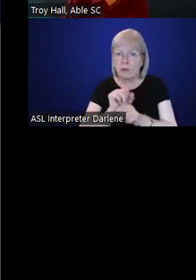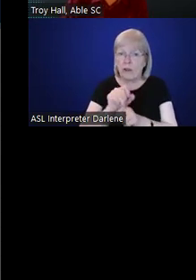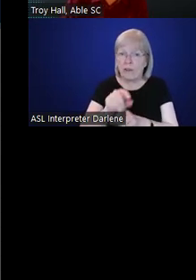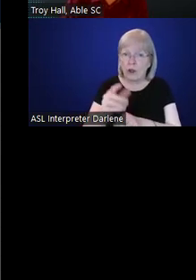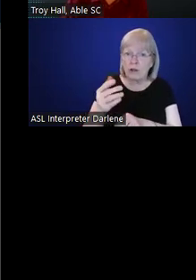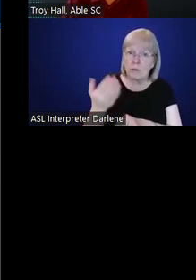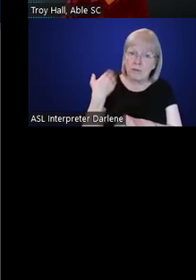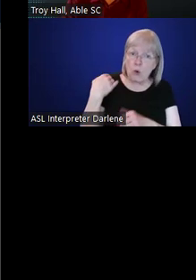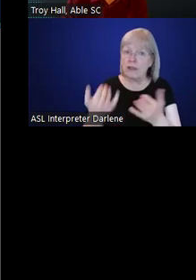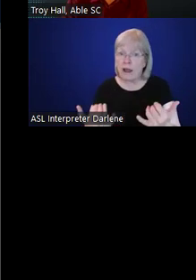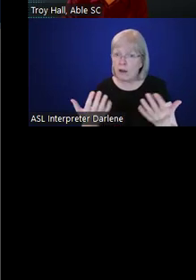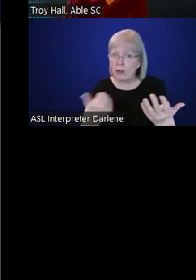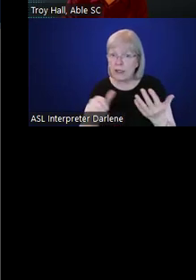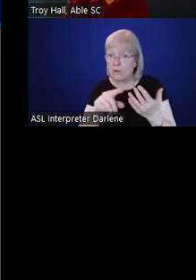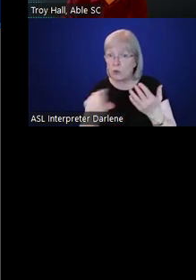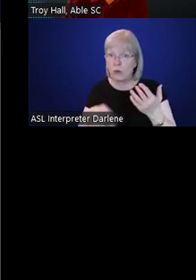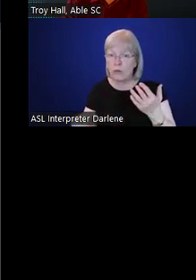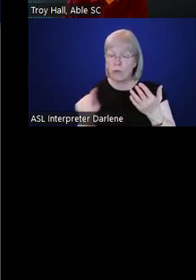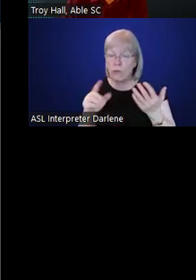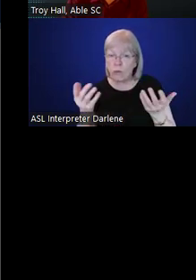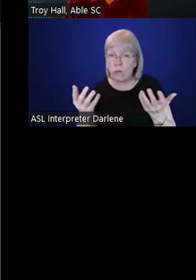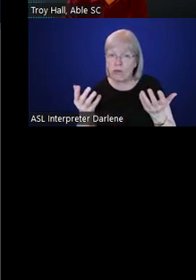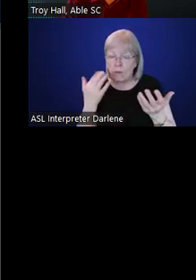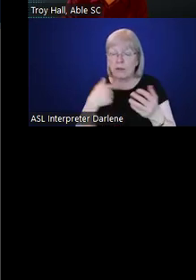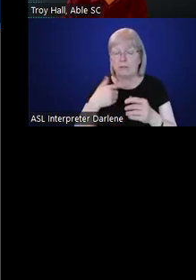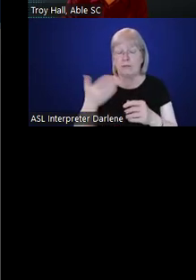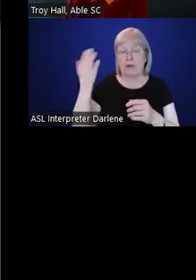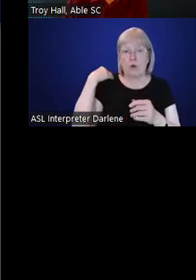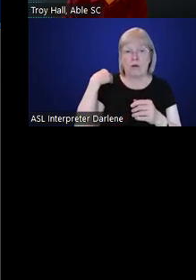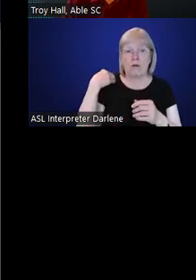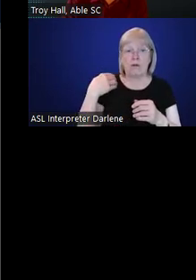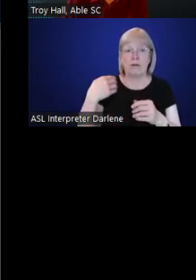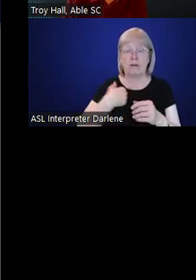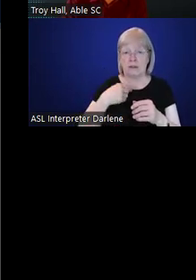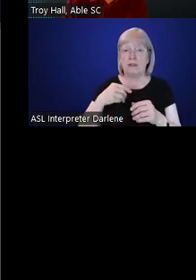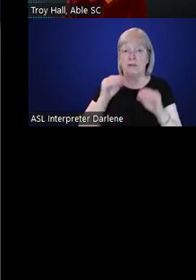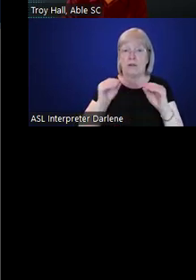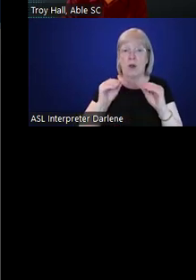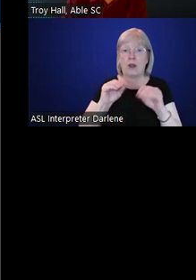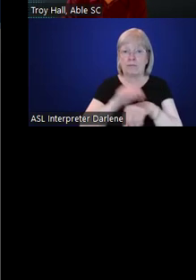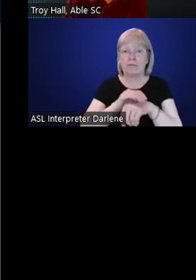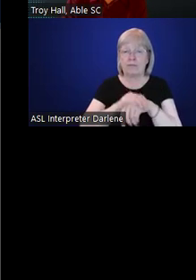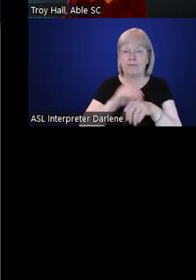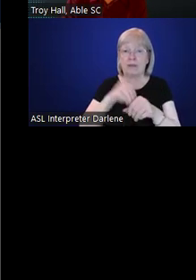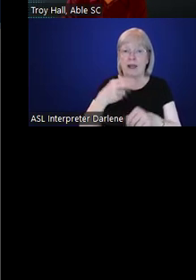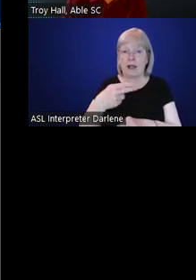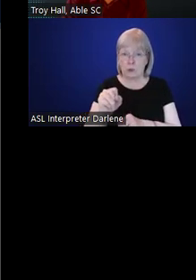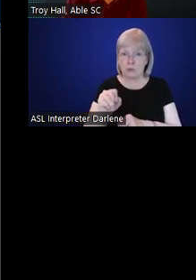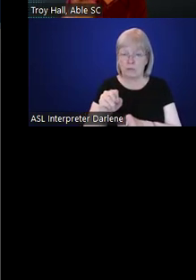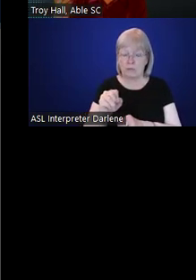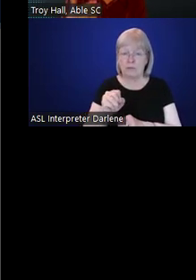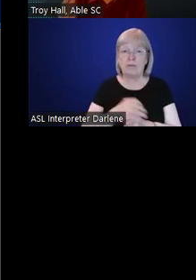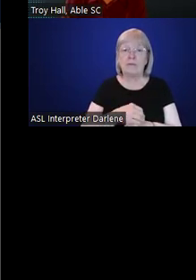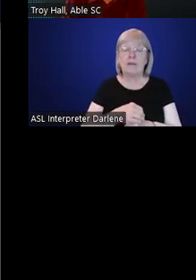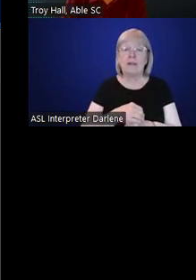setting? In a former life, I was a high school English teacher. I know I kind of give off high